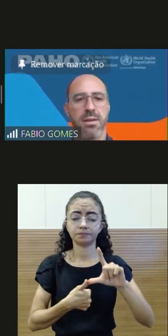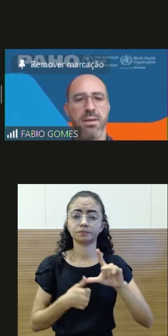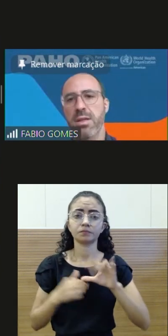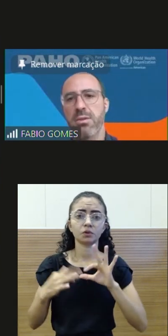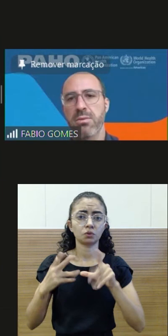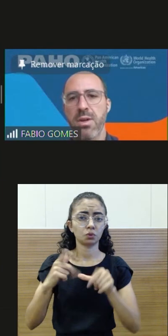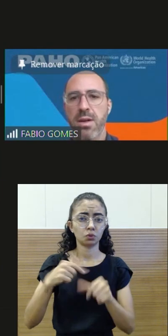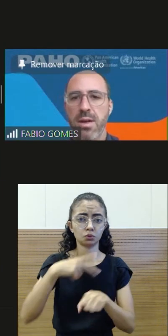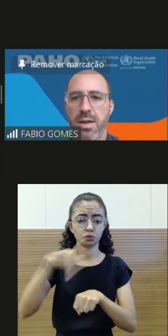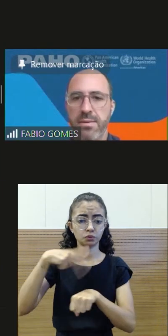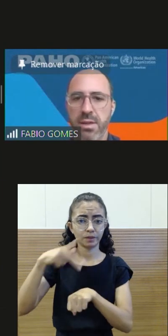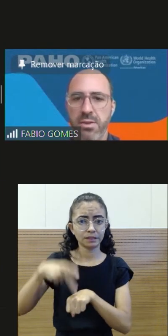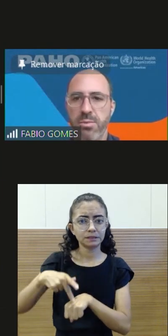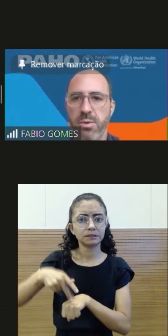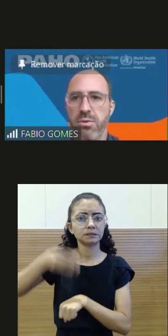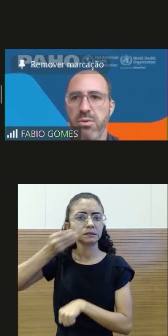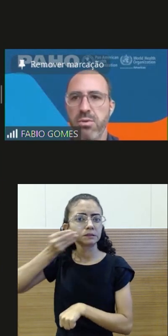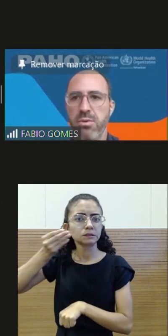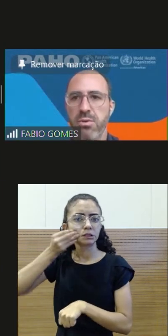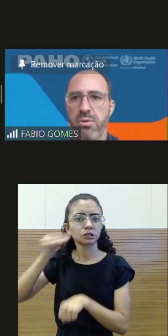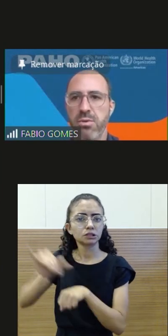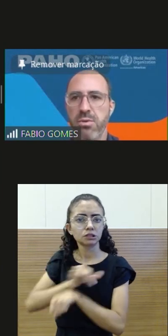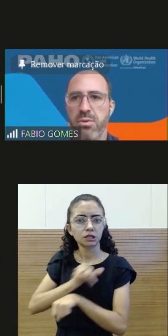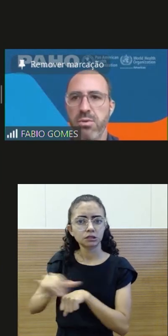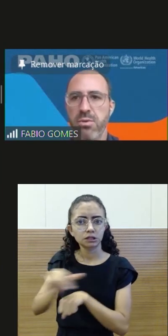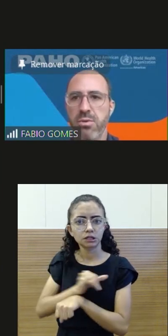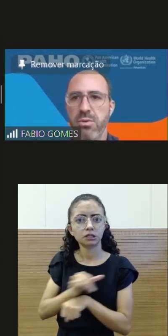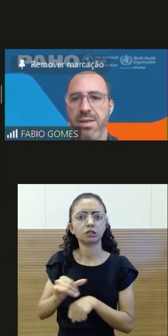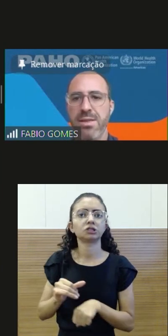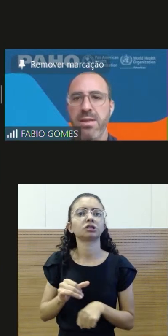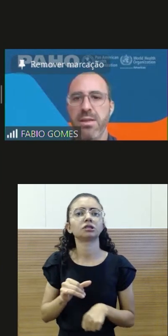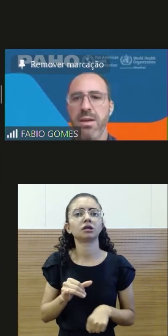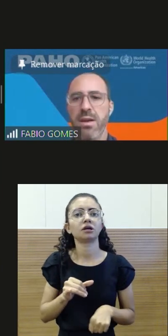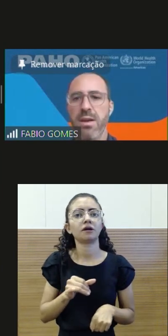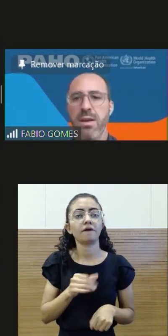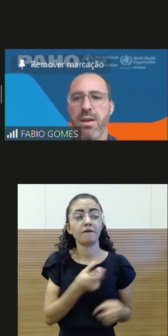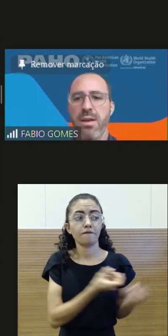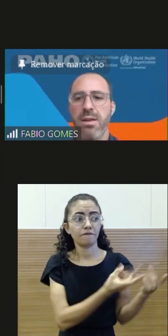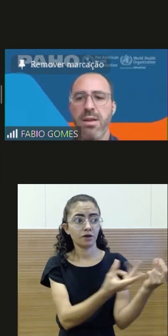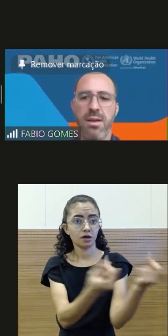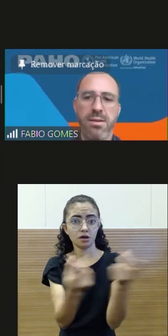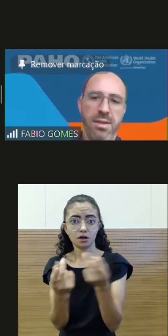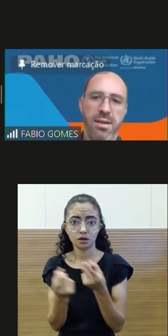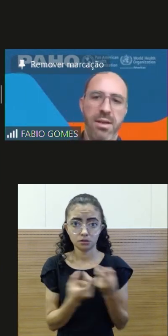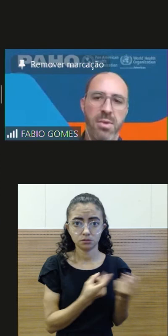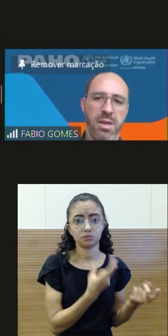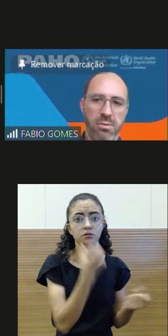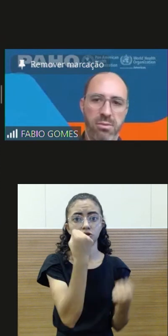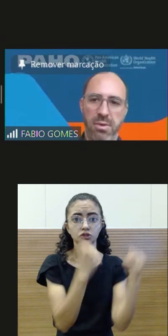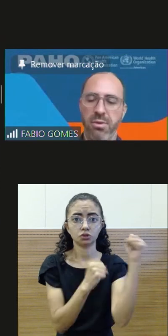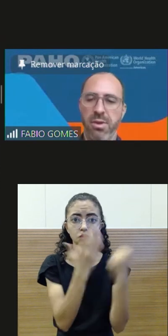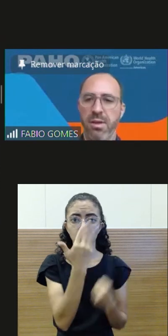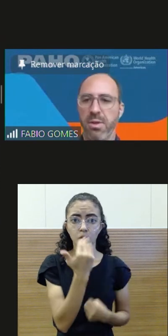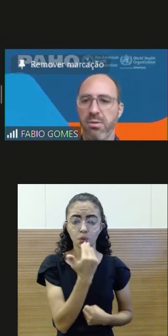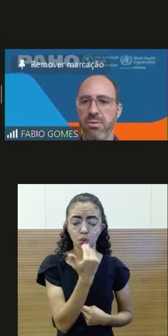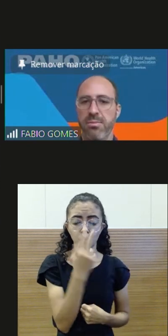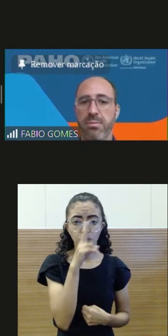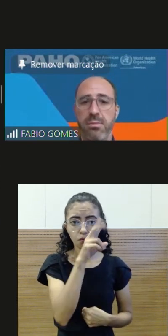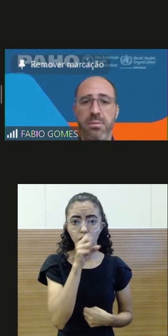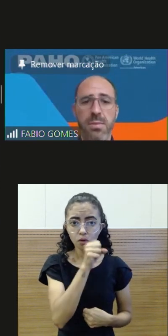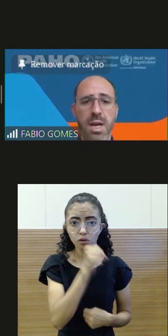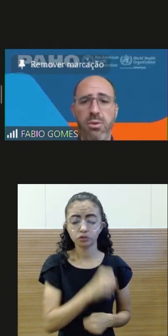Euromonitor that in all countries in Latin America have been incrementing these